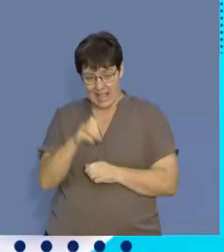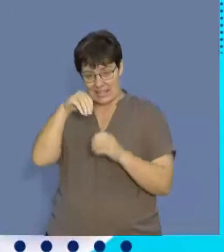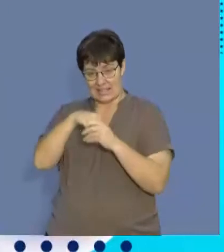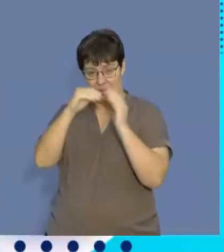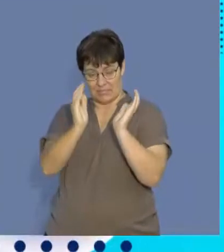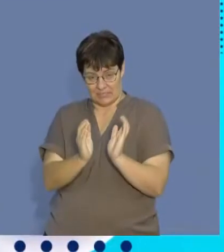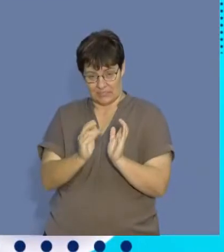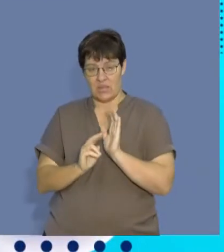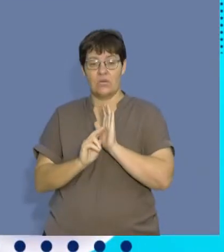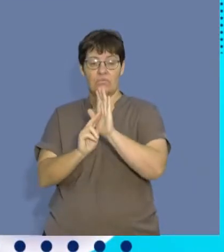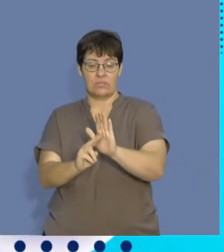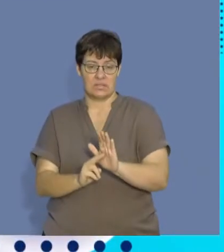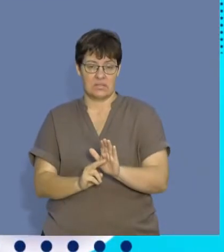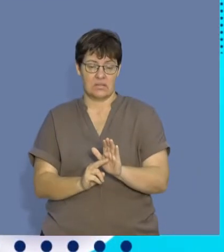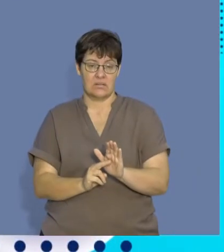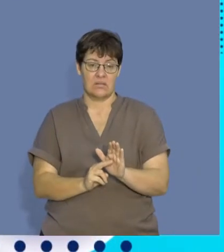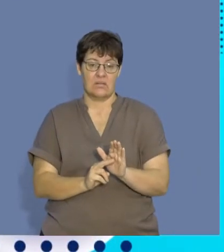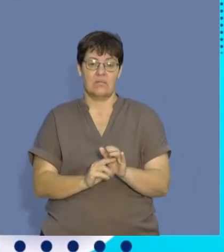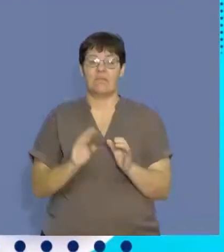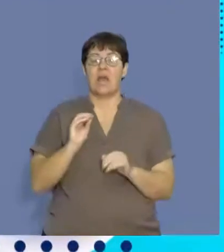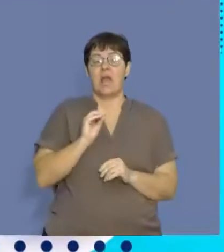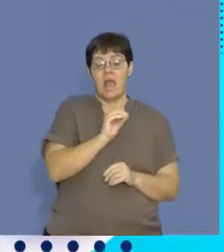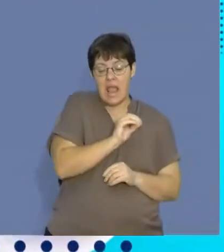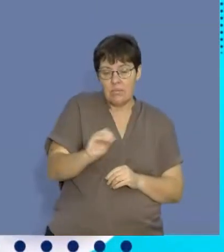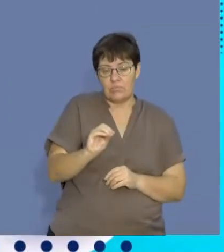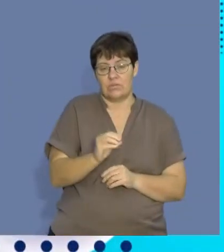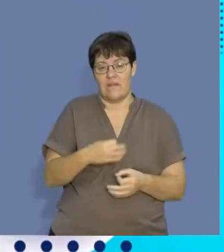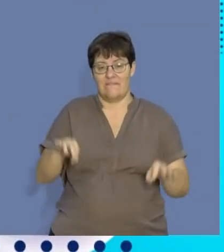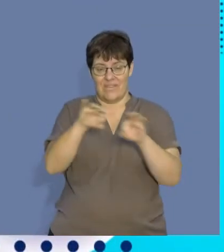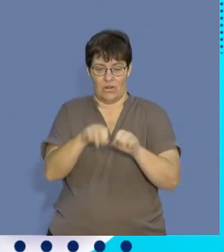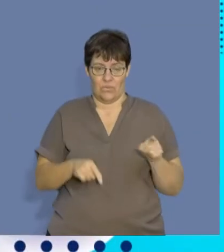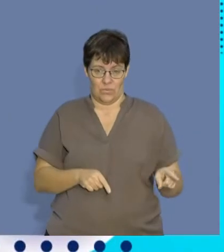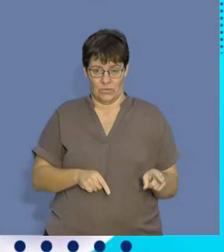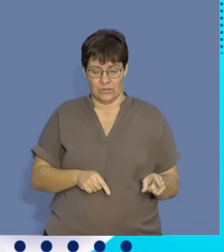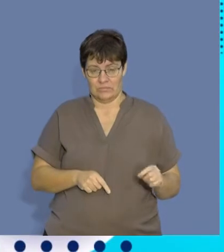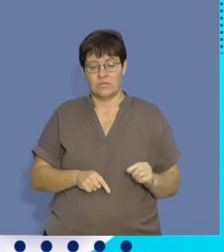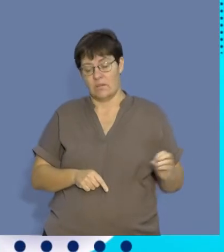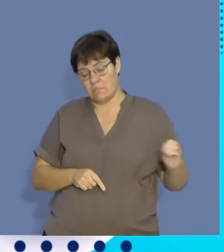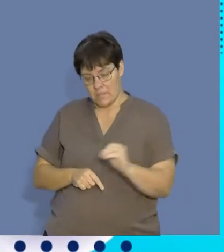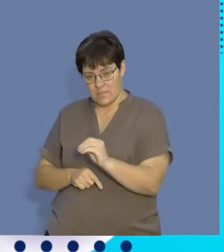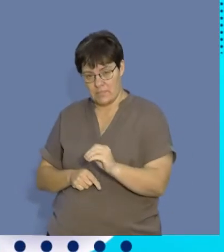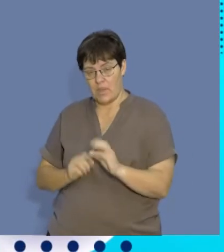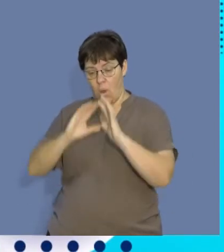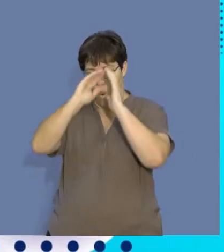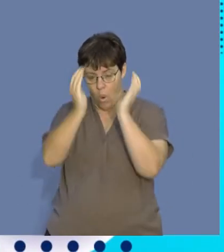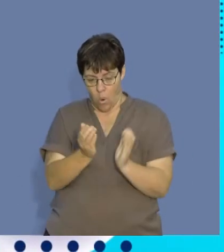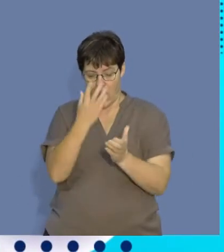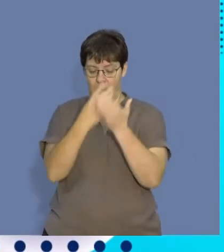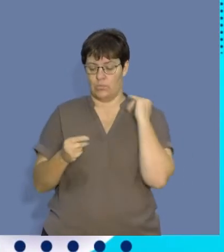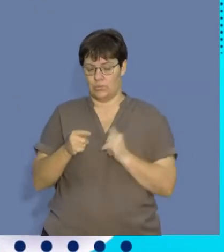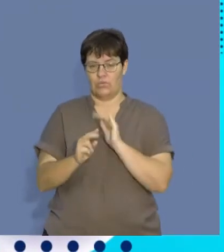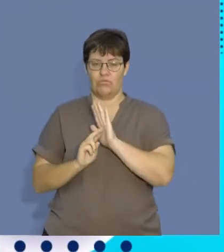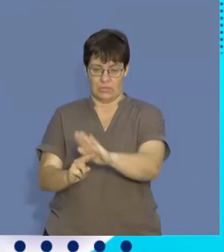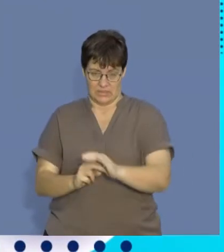inside the bracket represents the input value. And then the whole f of x represents the output